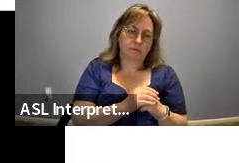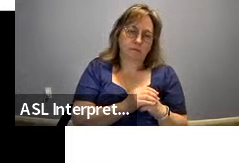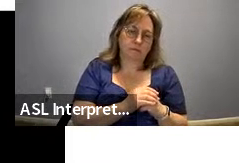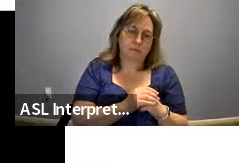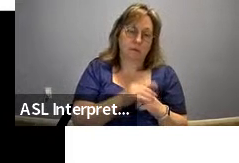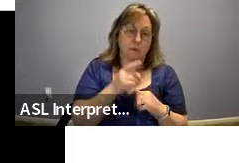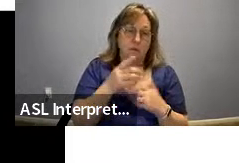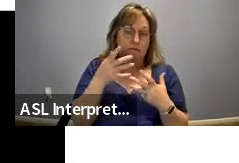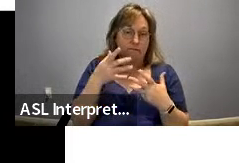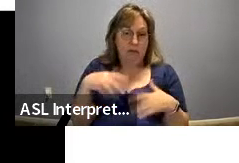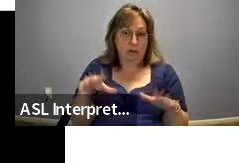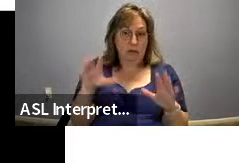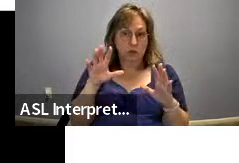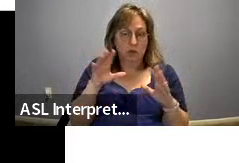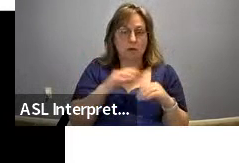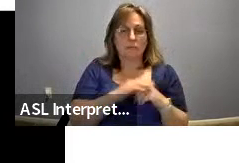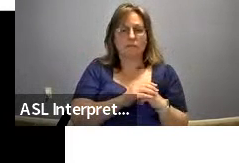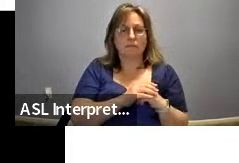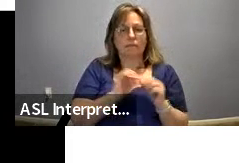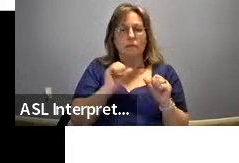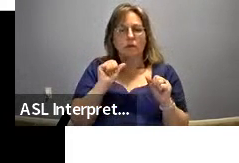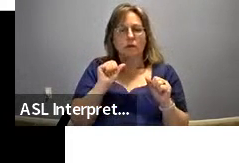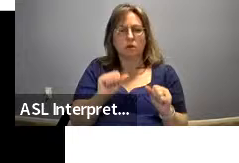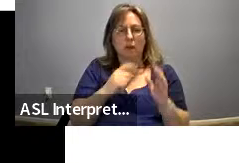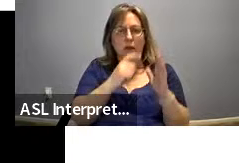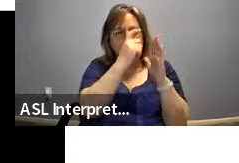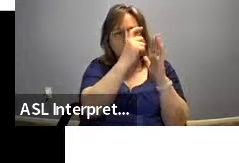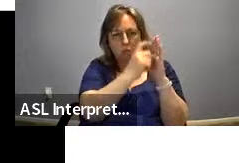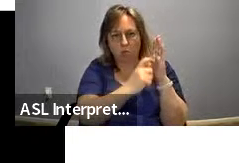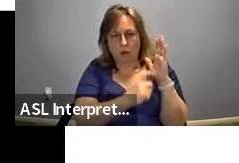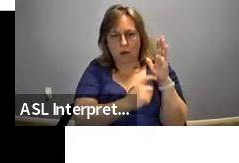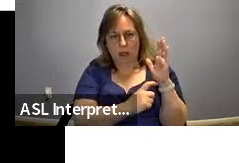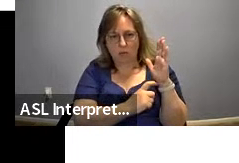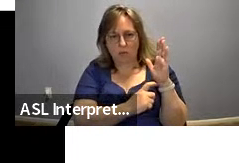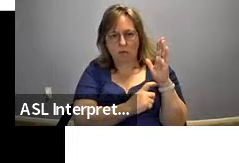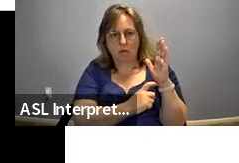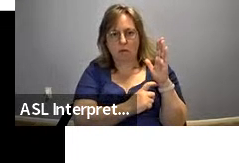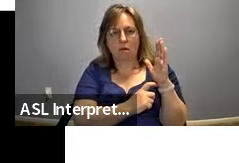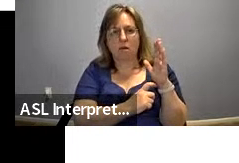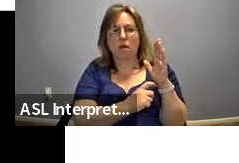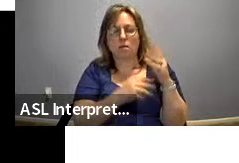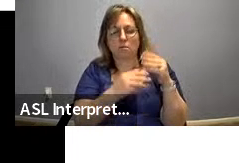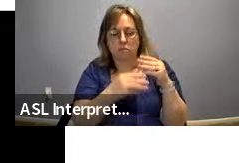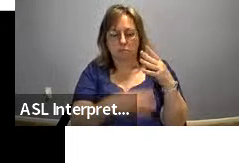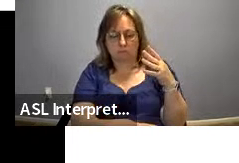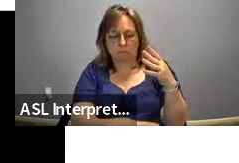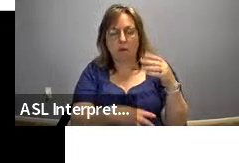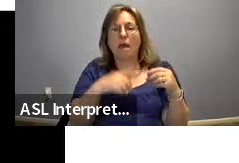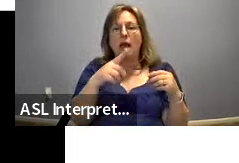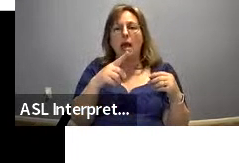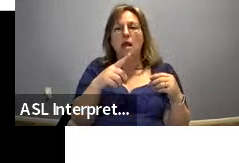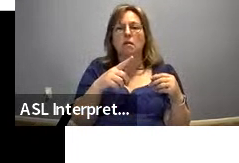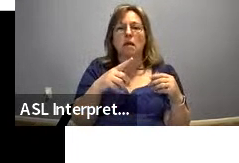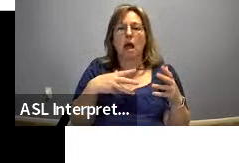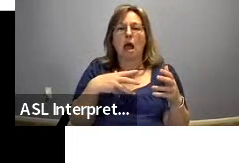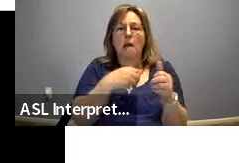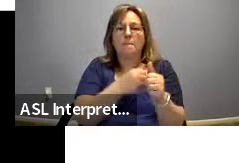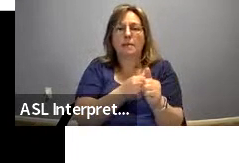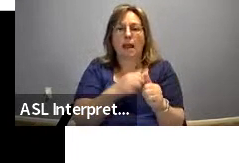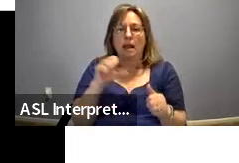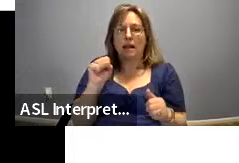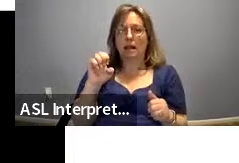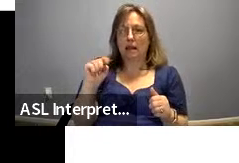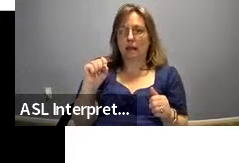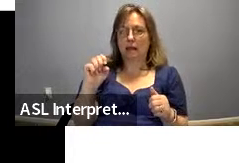Once you do that, you'll need to scroll down and click Update Settings. It's very important that you